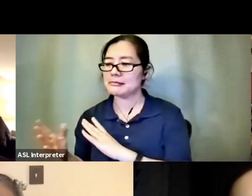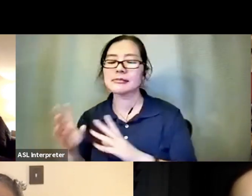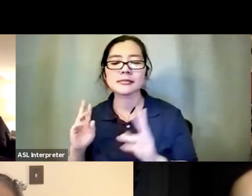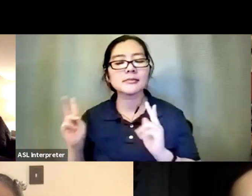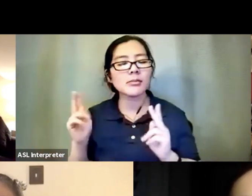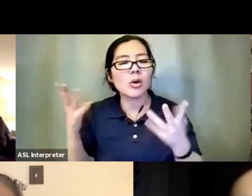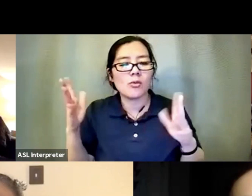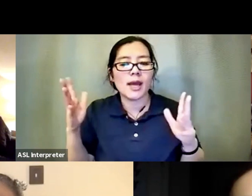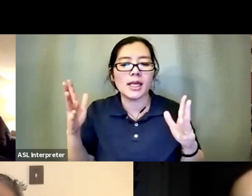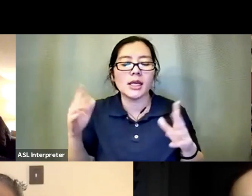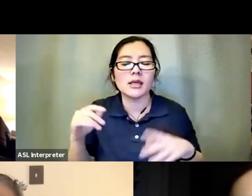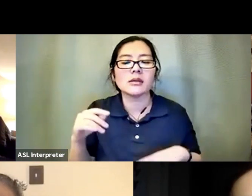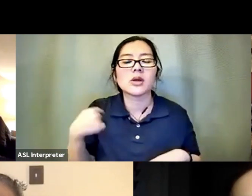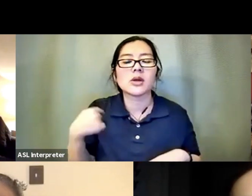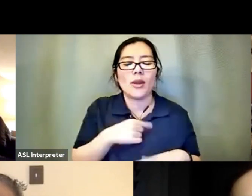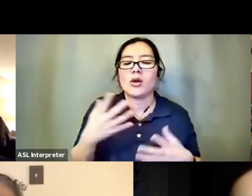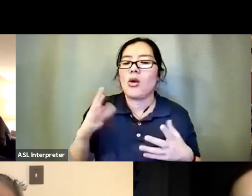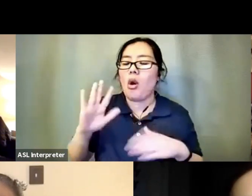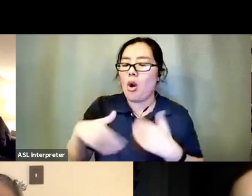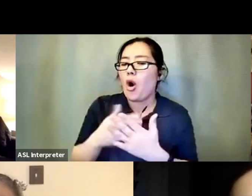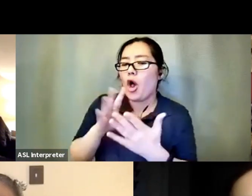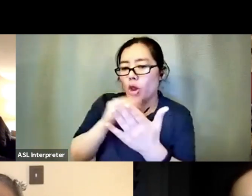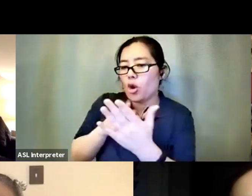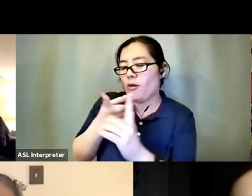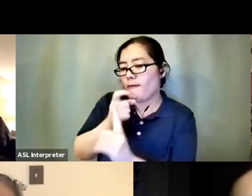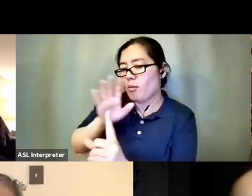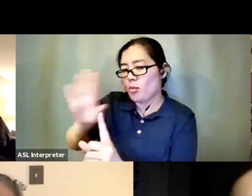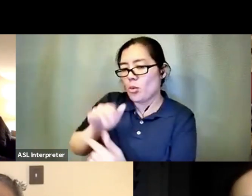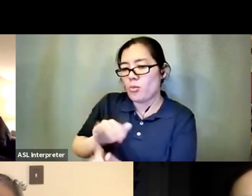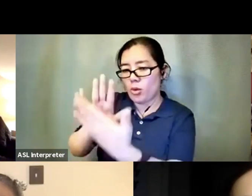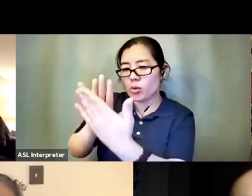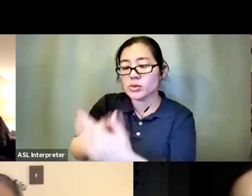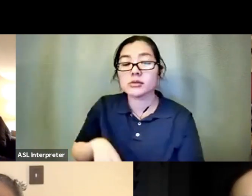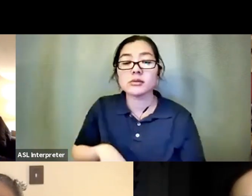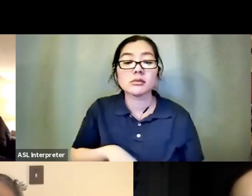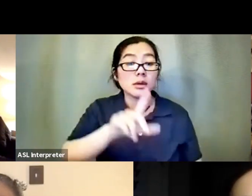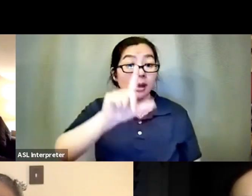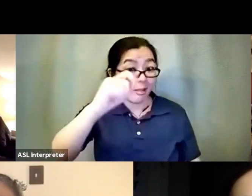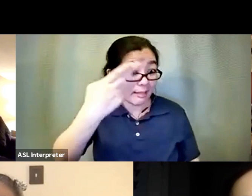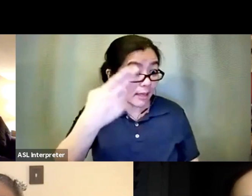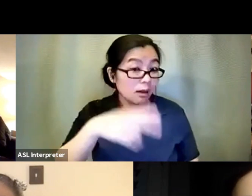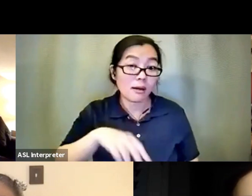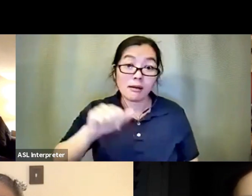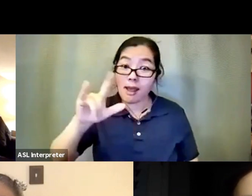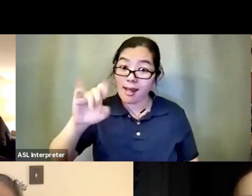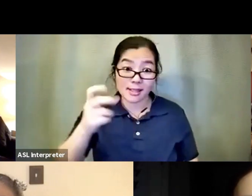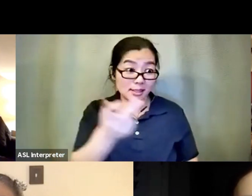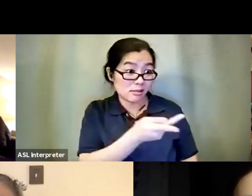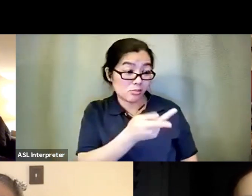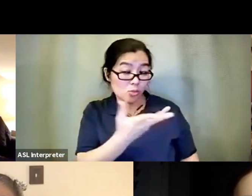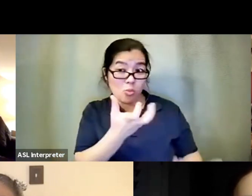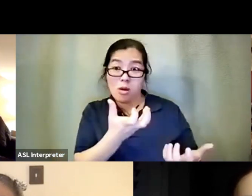take something from your approach. Leah or Alice, would either of you like, okay, Leah, let's go to you.